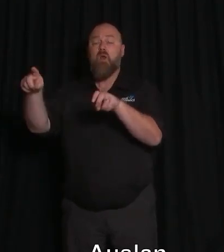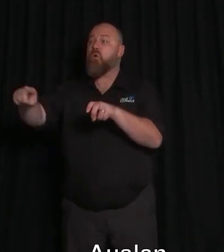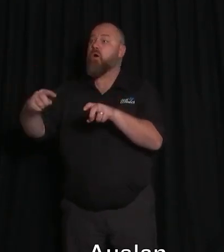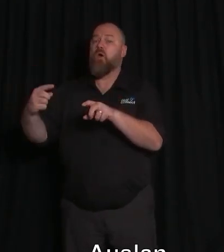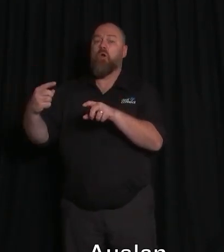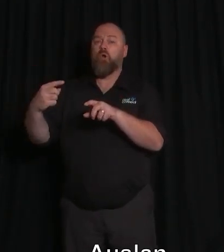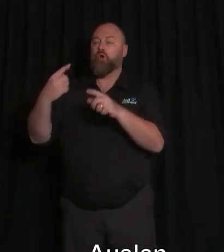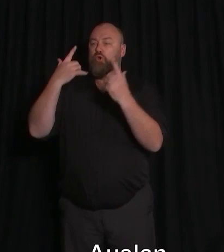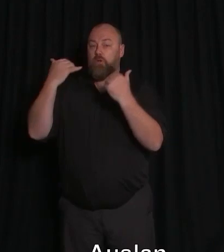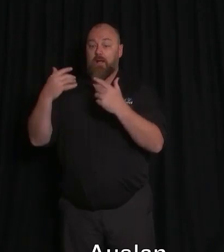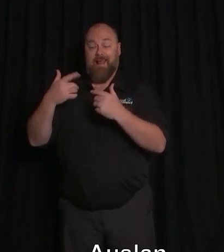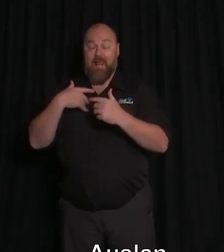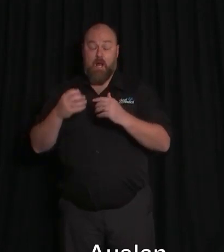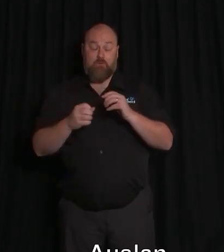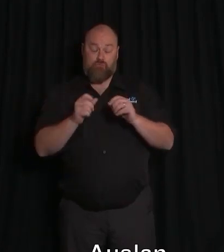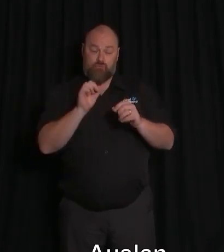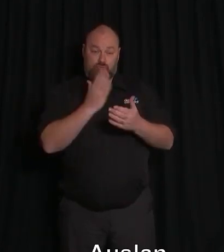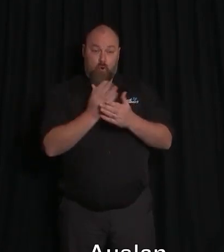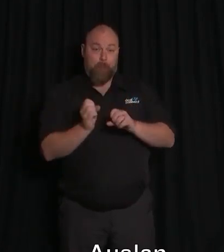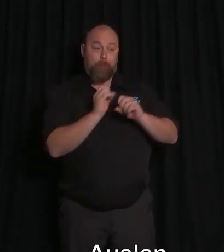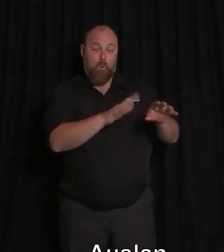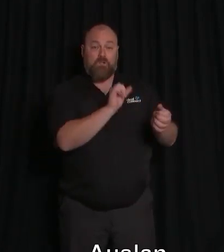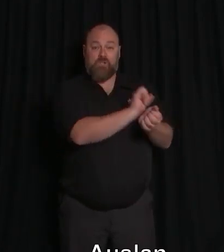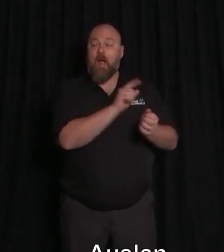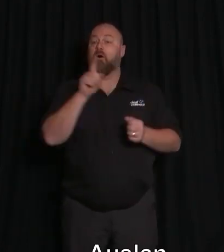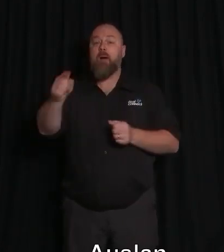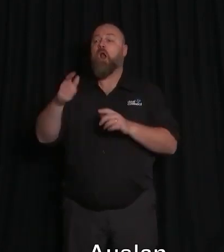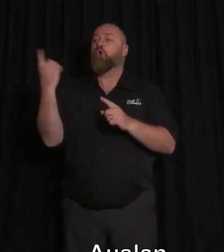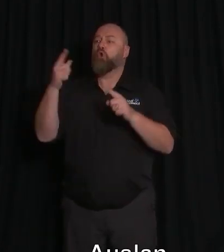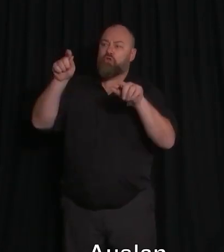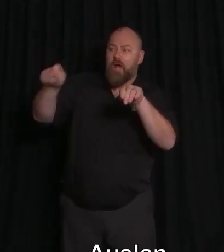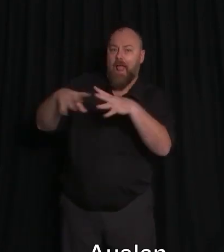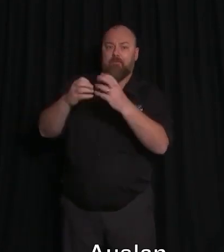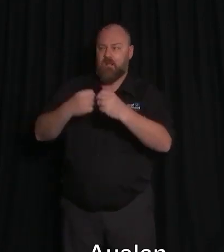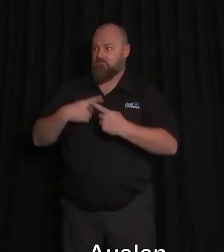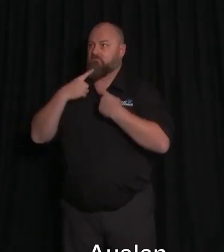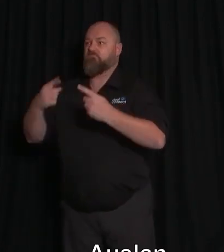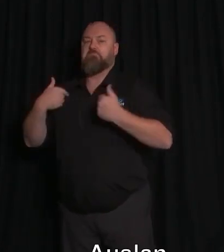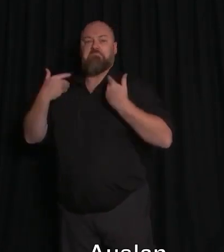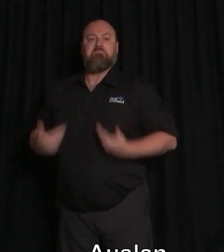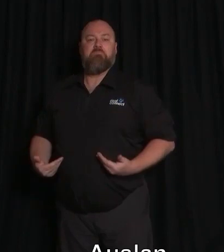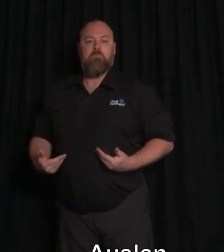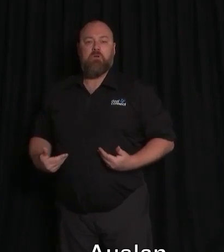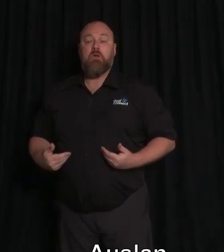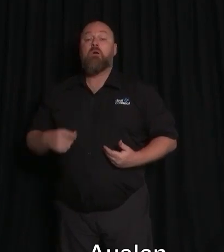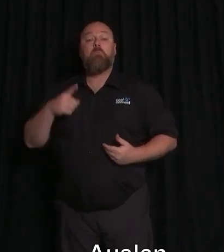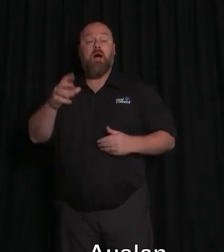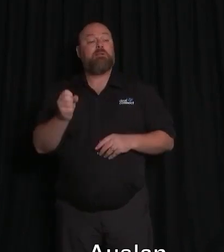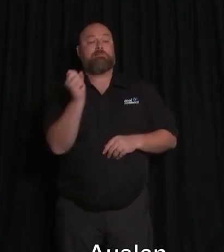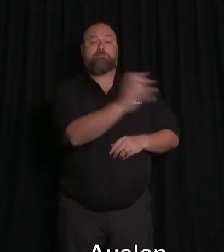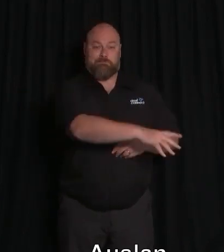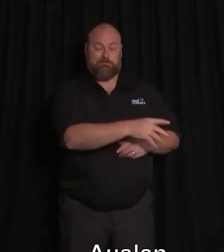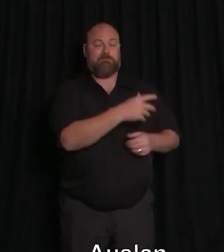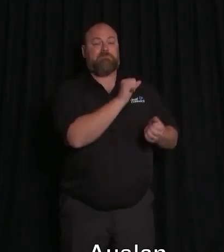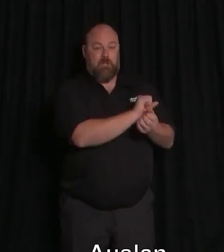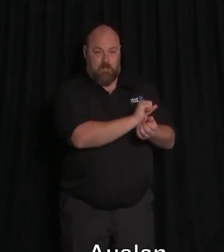in solitary confinement, no access to lawyers. I didn't see Simon. until he called for me on the first day of his appearance